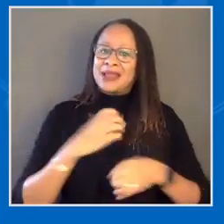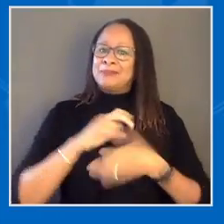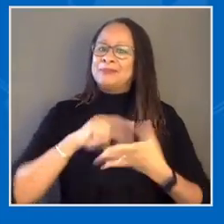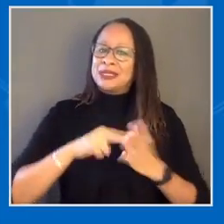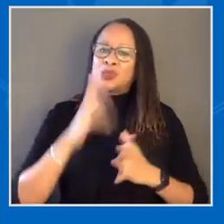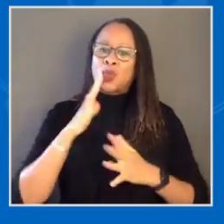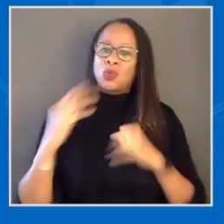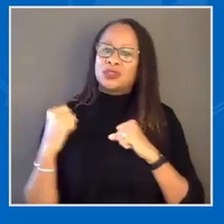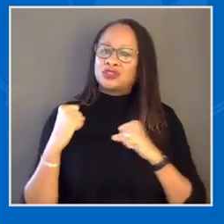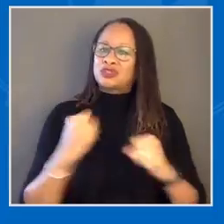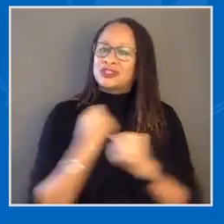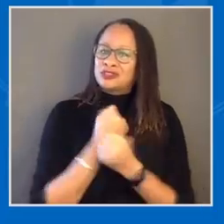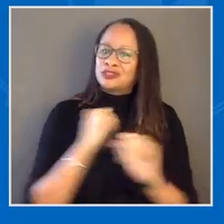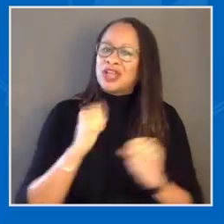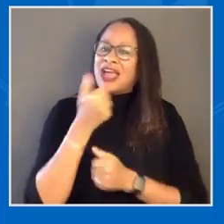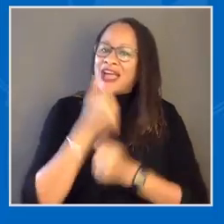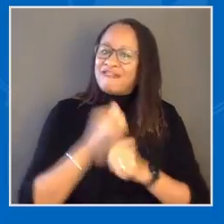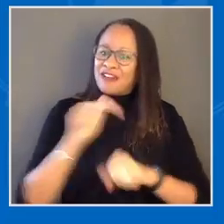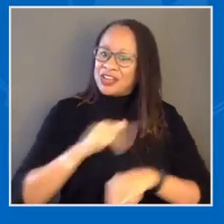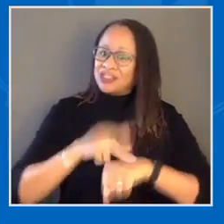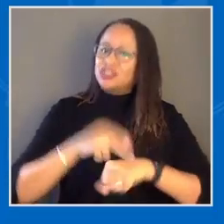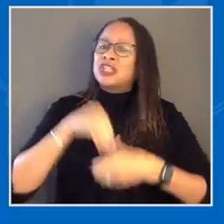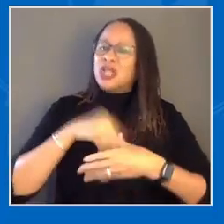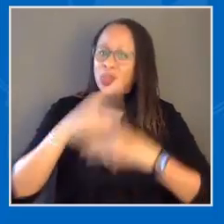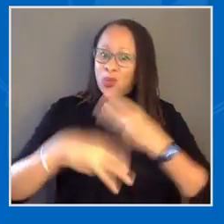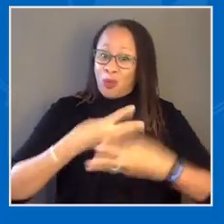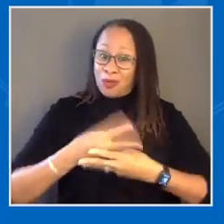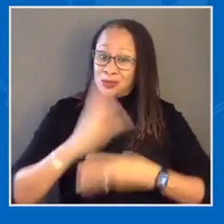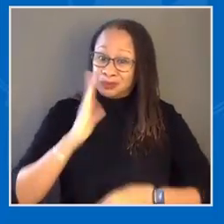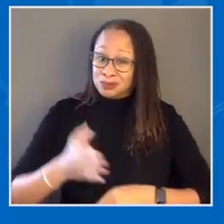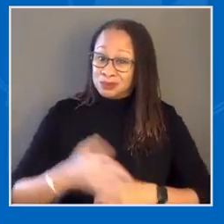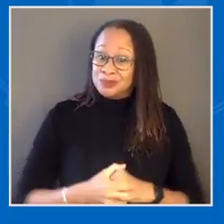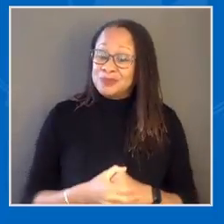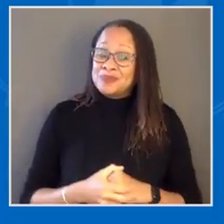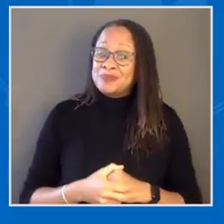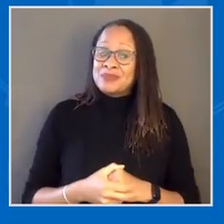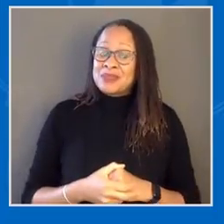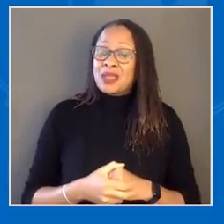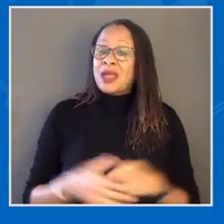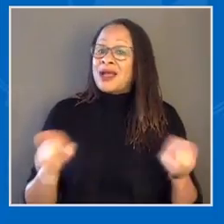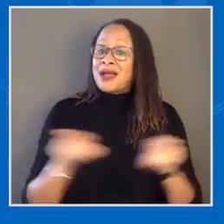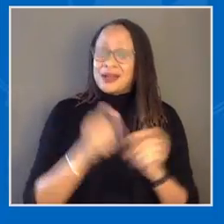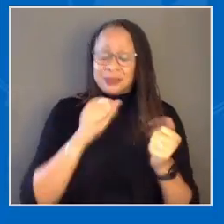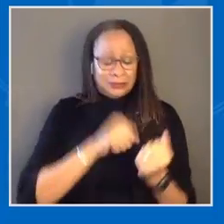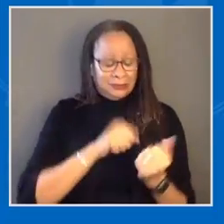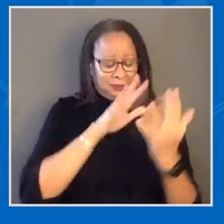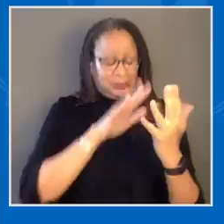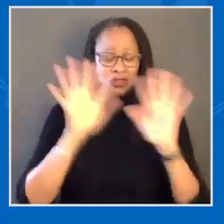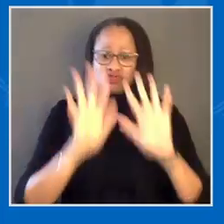the security of every nation in the world. In addressing the climate crisis,